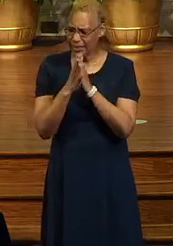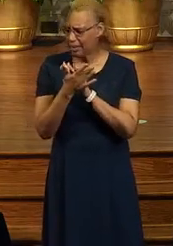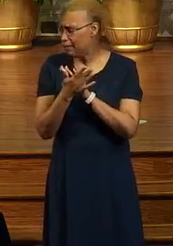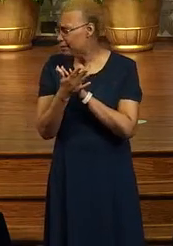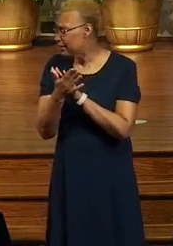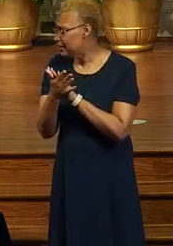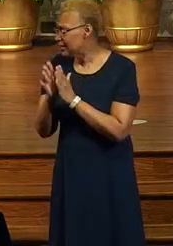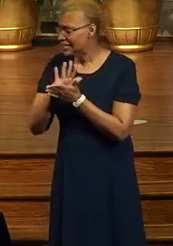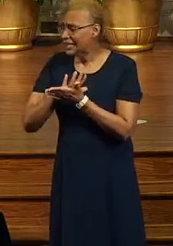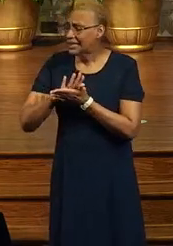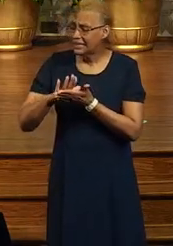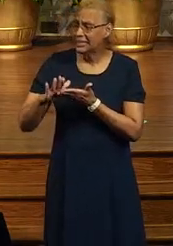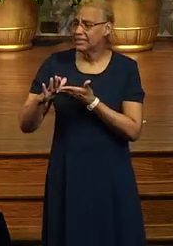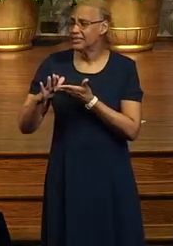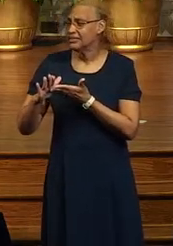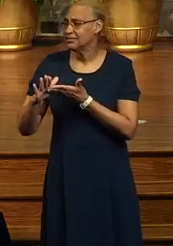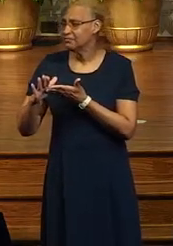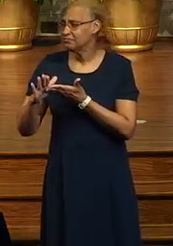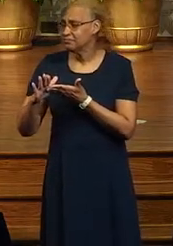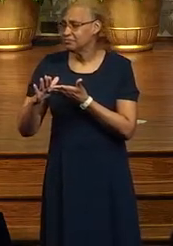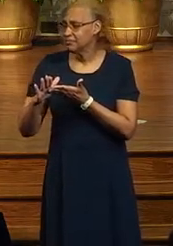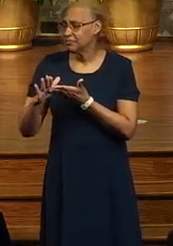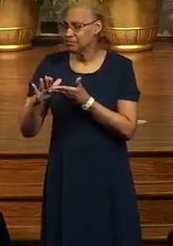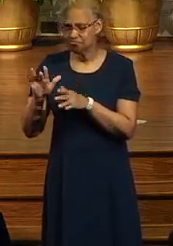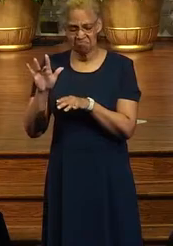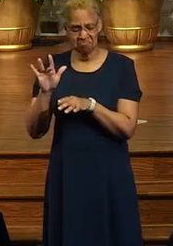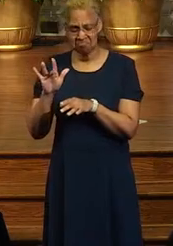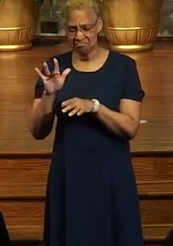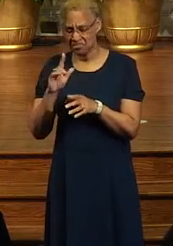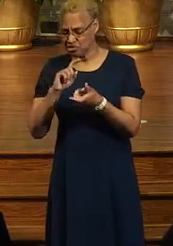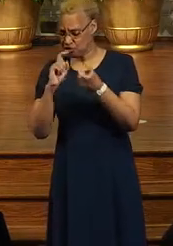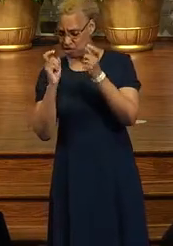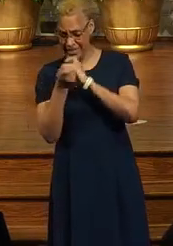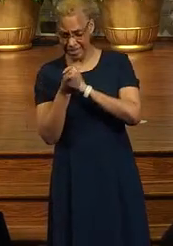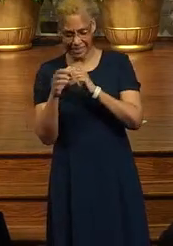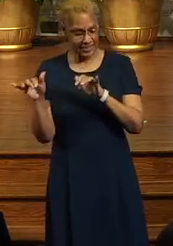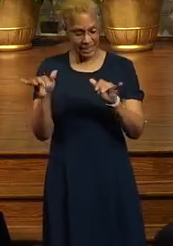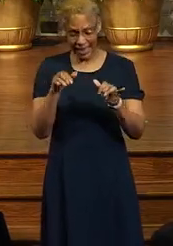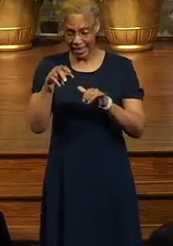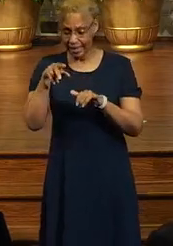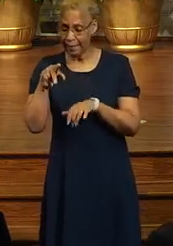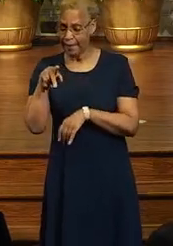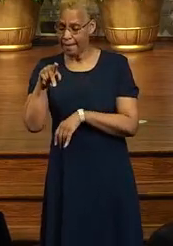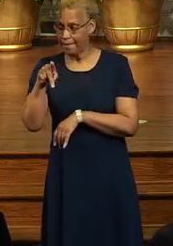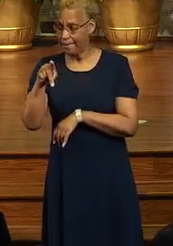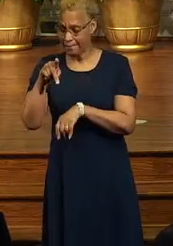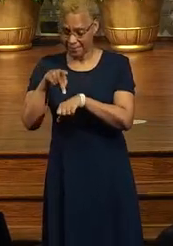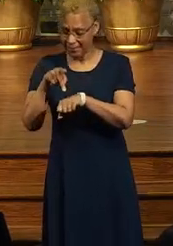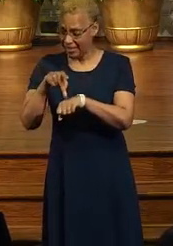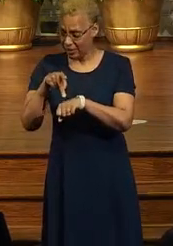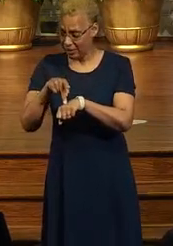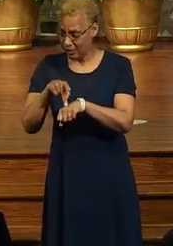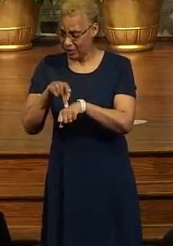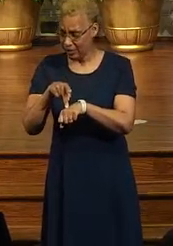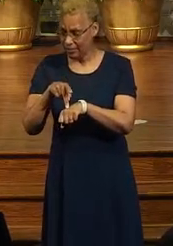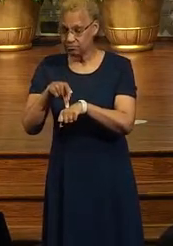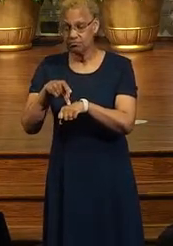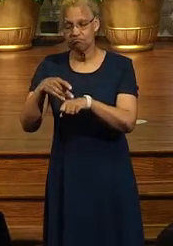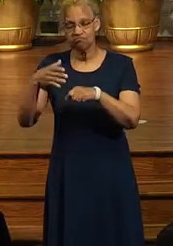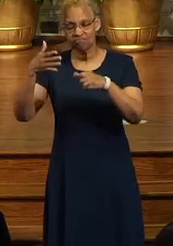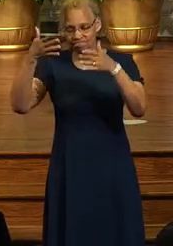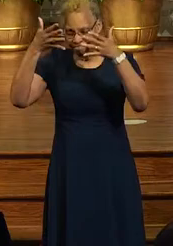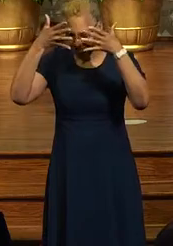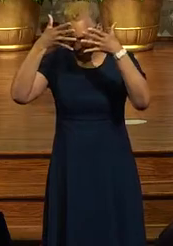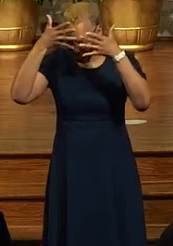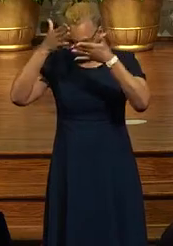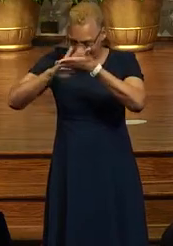I need to be touched like Peter. Wash me, Lord, from the head to the feet.